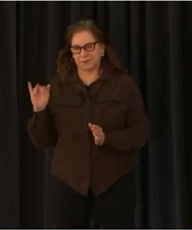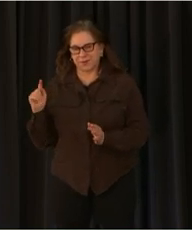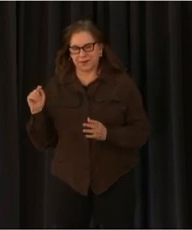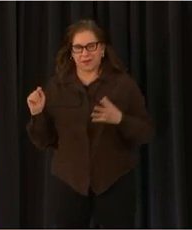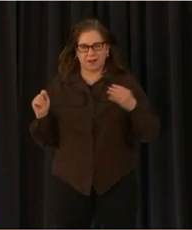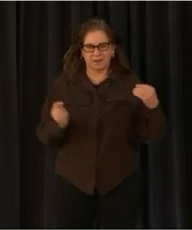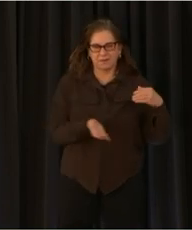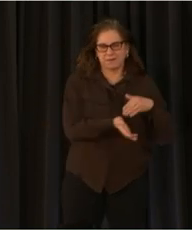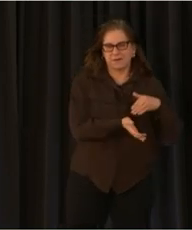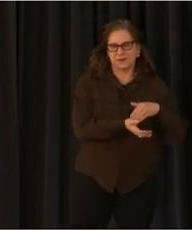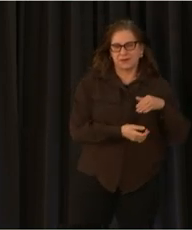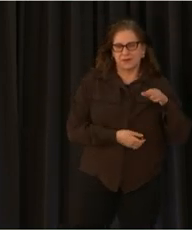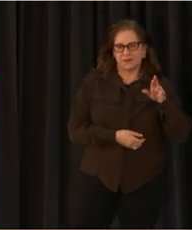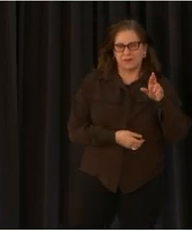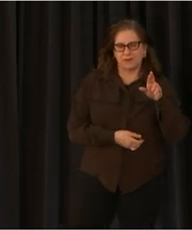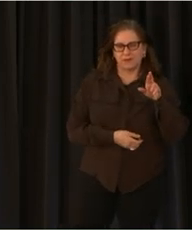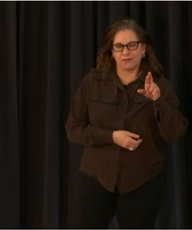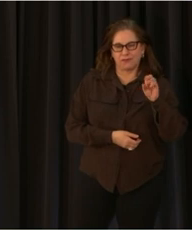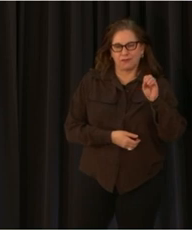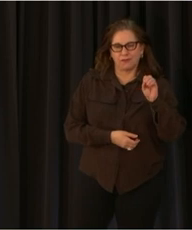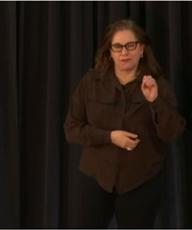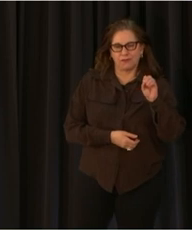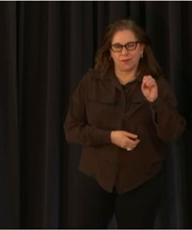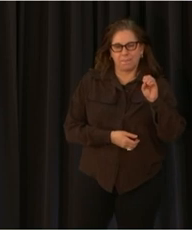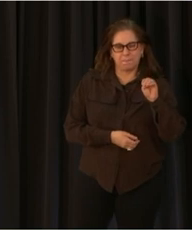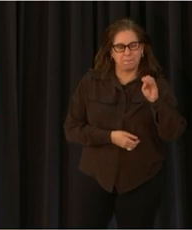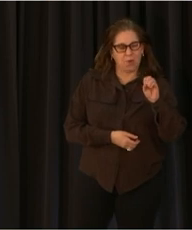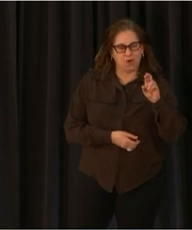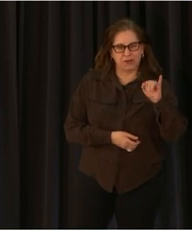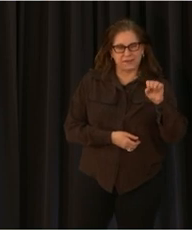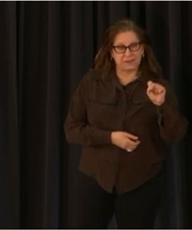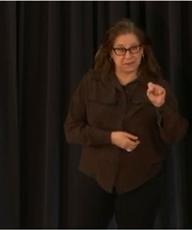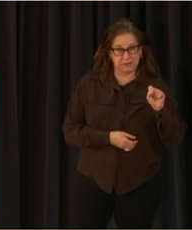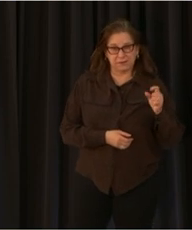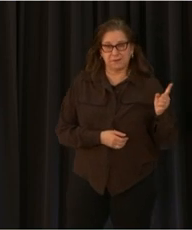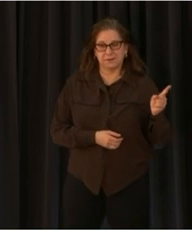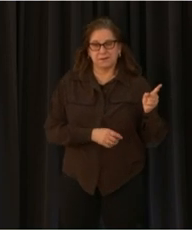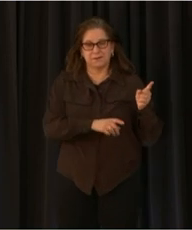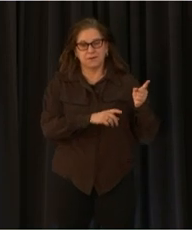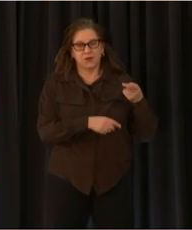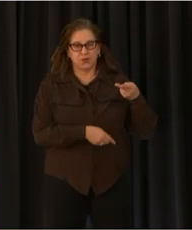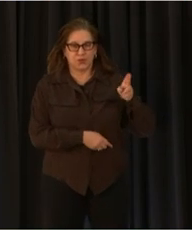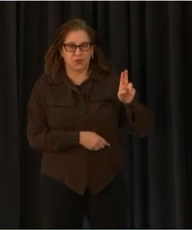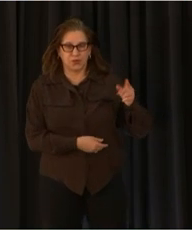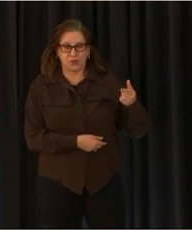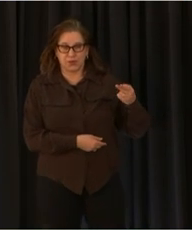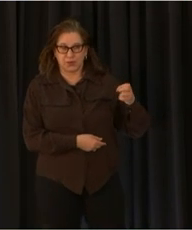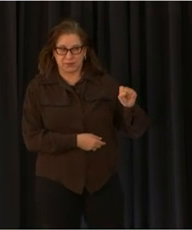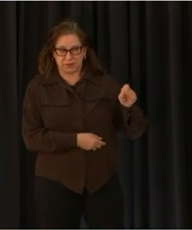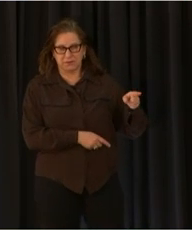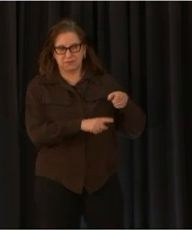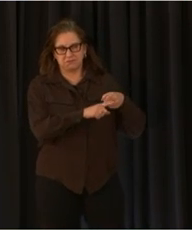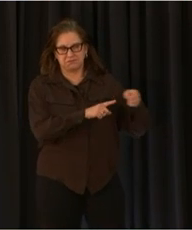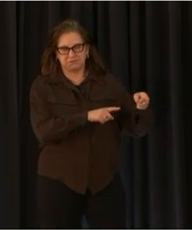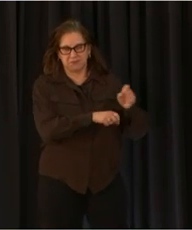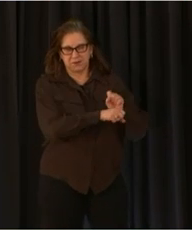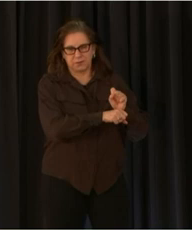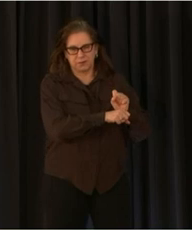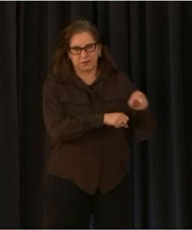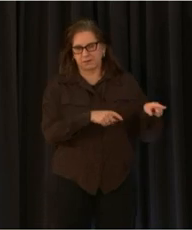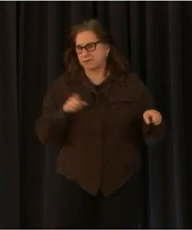Unique Morris Hughes to provide an update on the district's response to